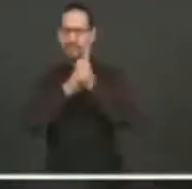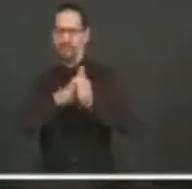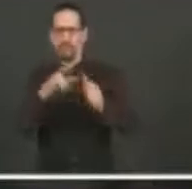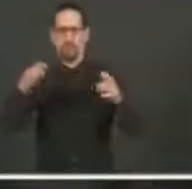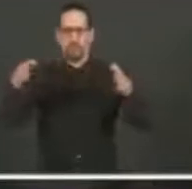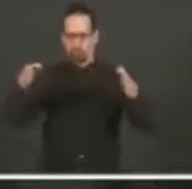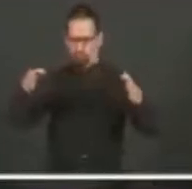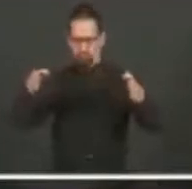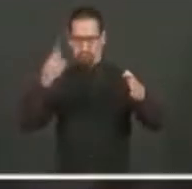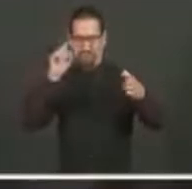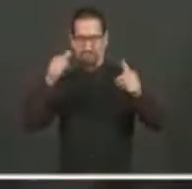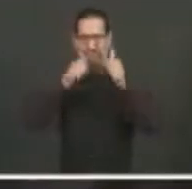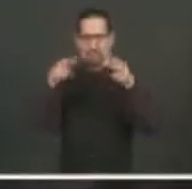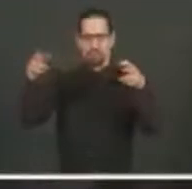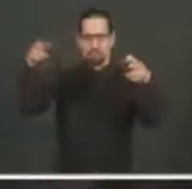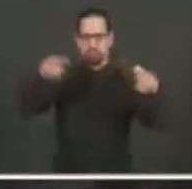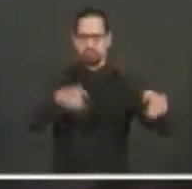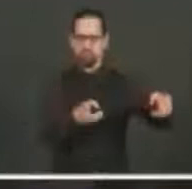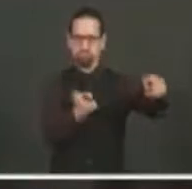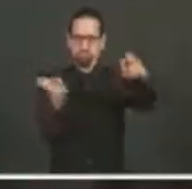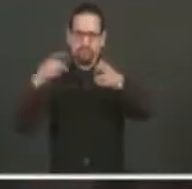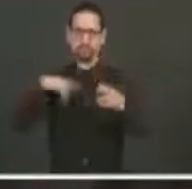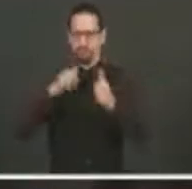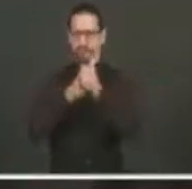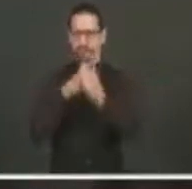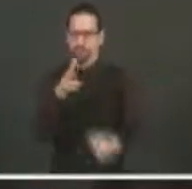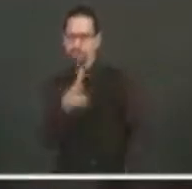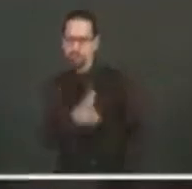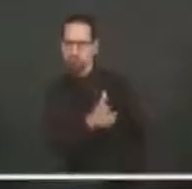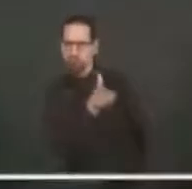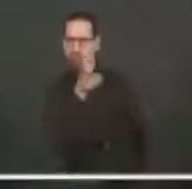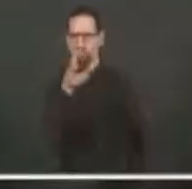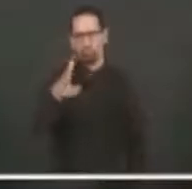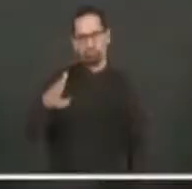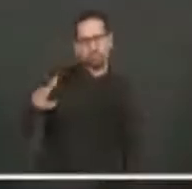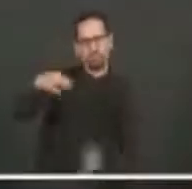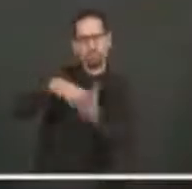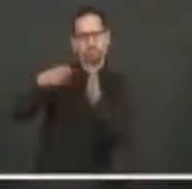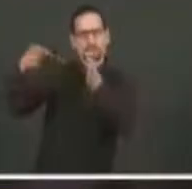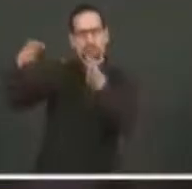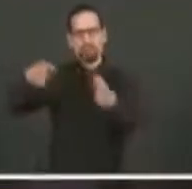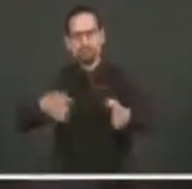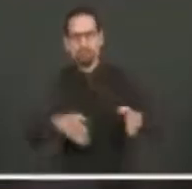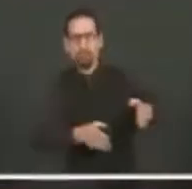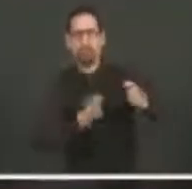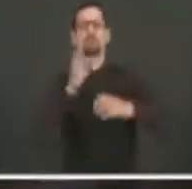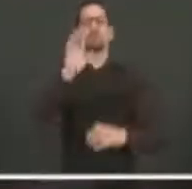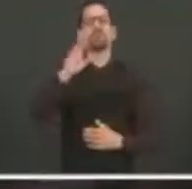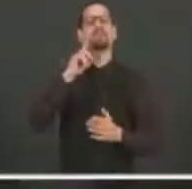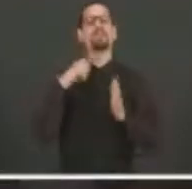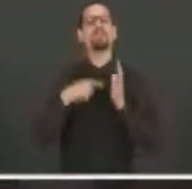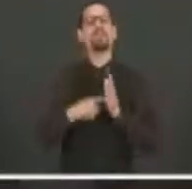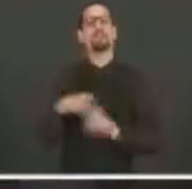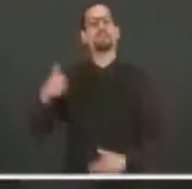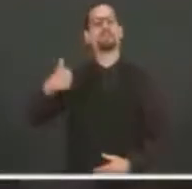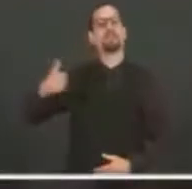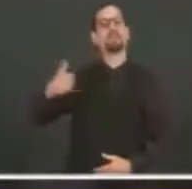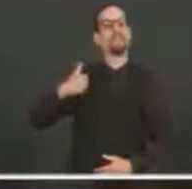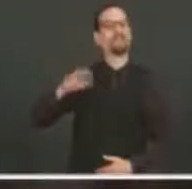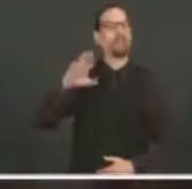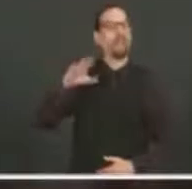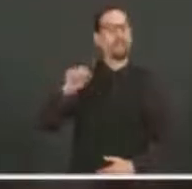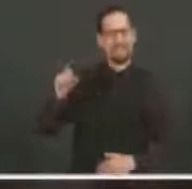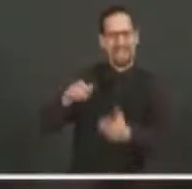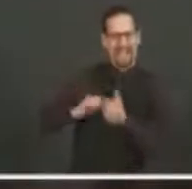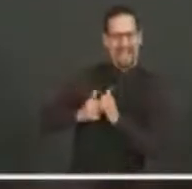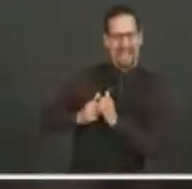For example, transportation section outlines exactly what it should look like, the different options that exist, how we